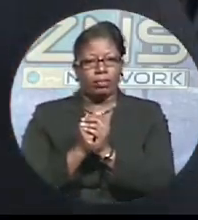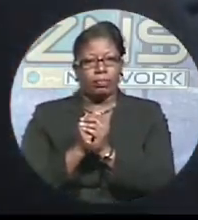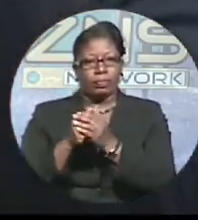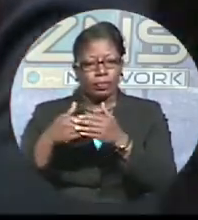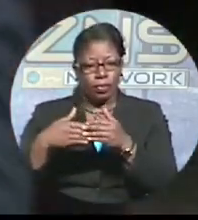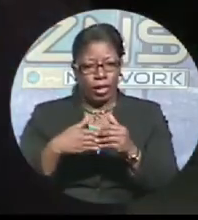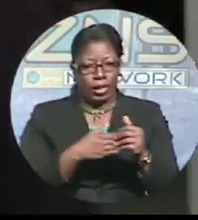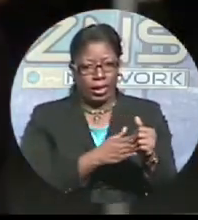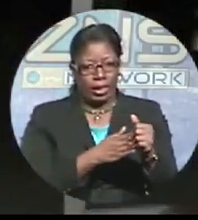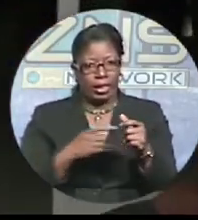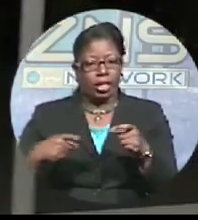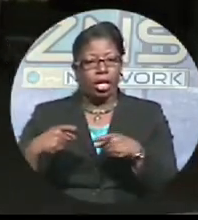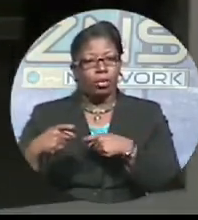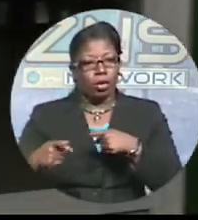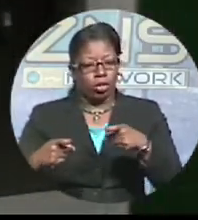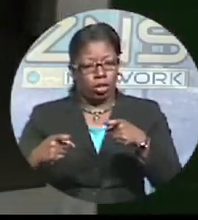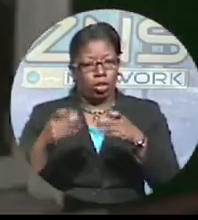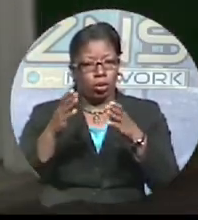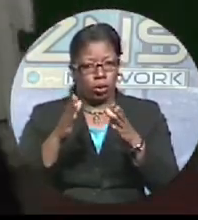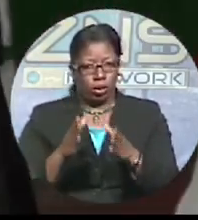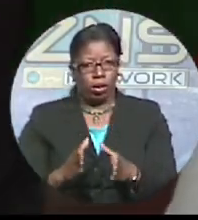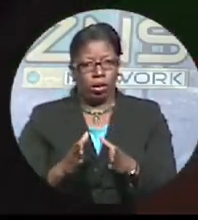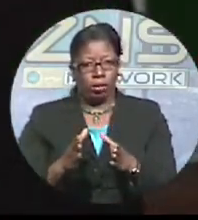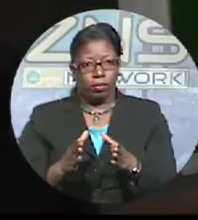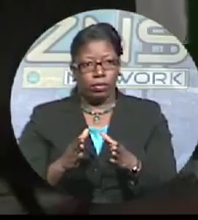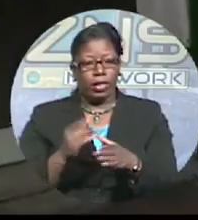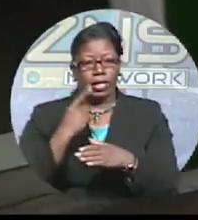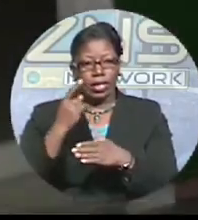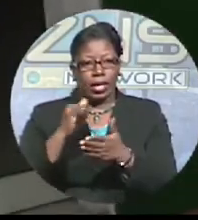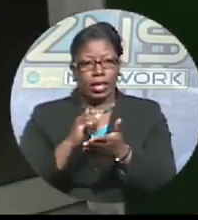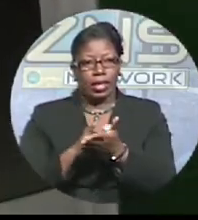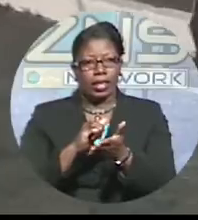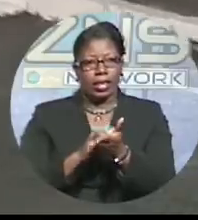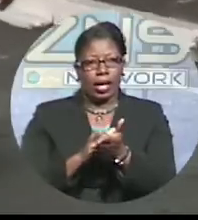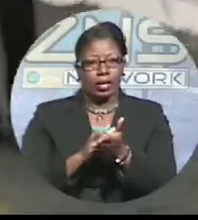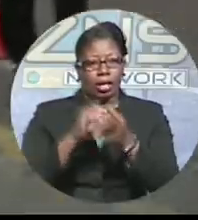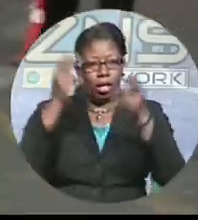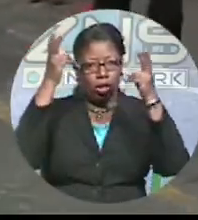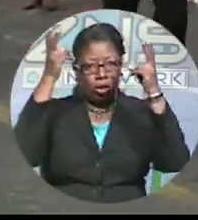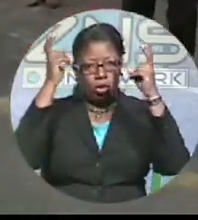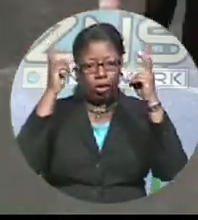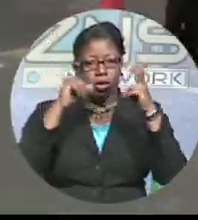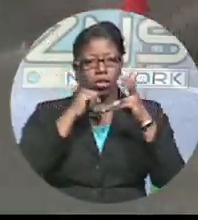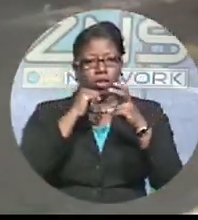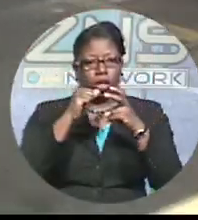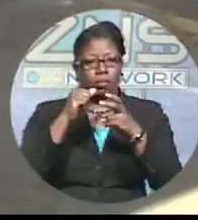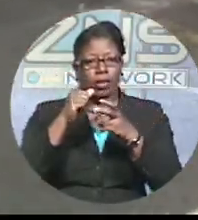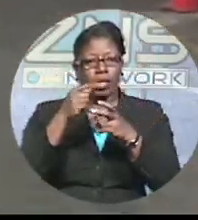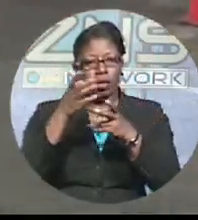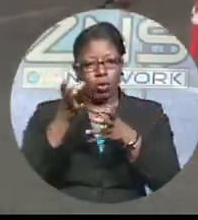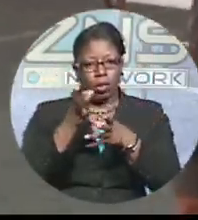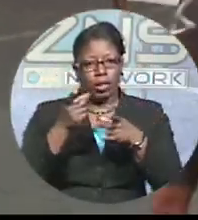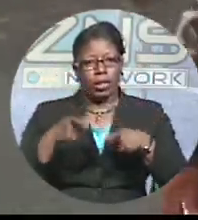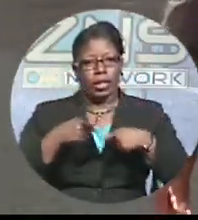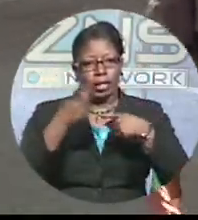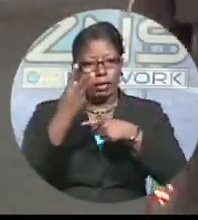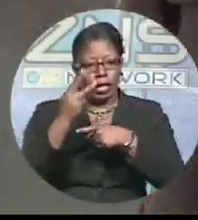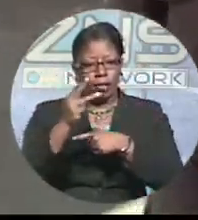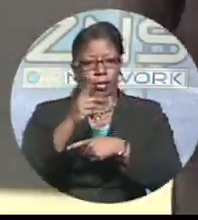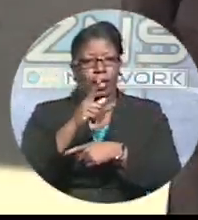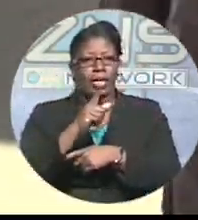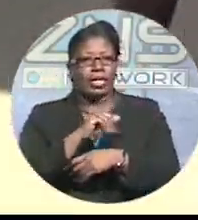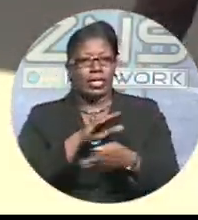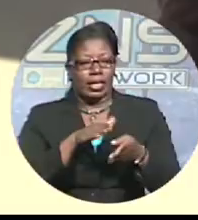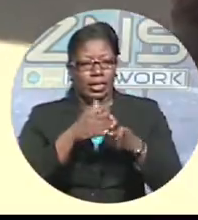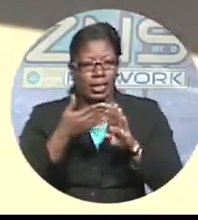Franklin Williams declined an on-camera comment. However, he indicated that the Crown will not be seeking the death penalty. Now, Hepburn won't be sentenced